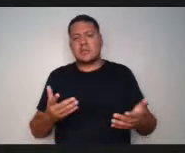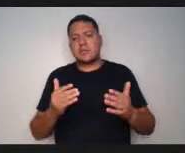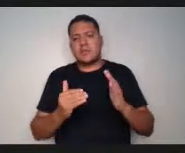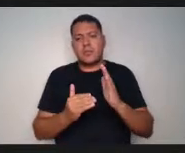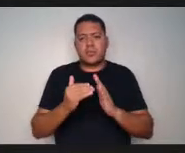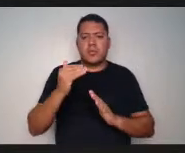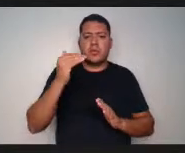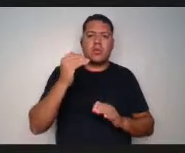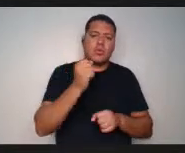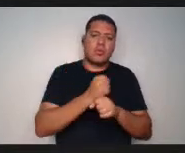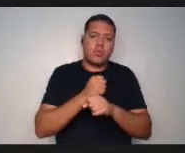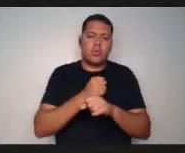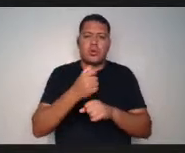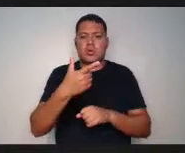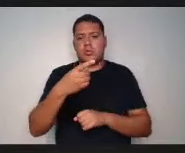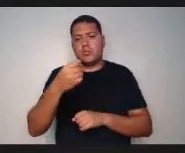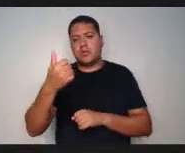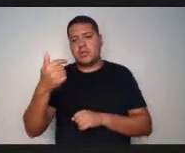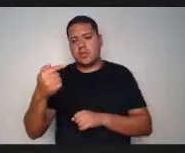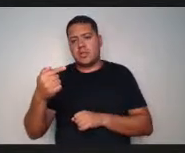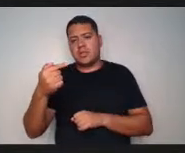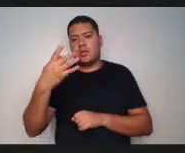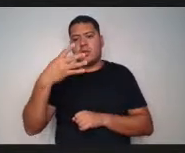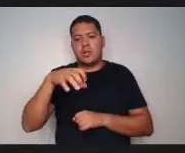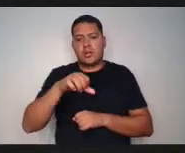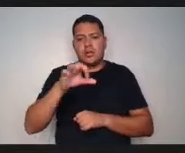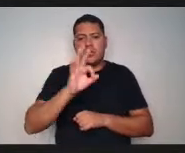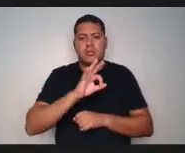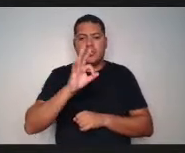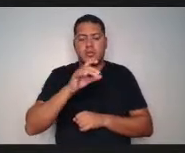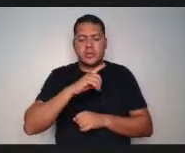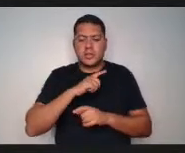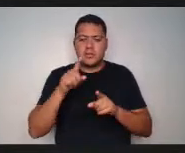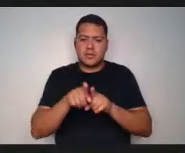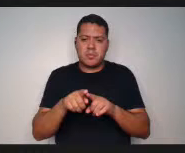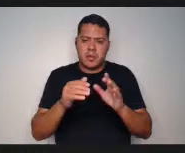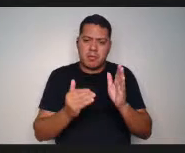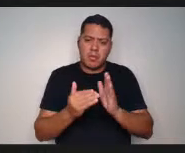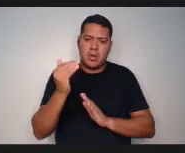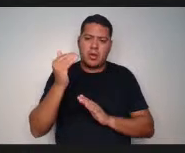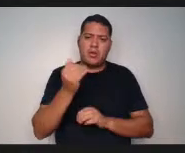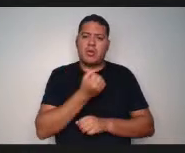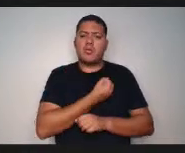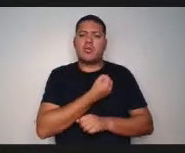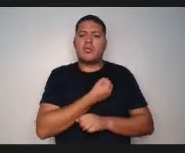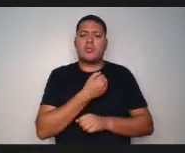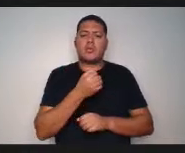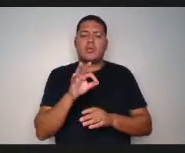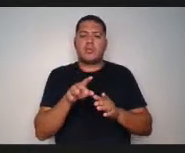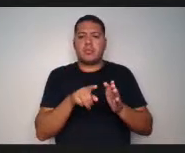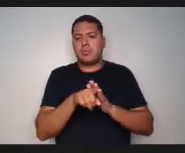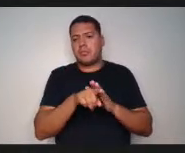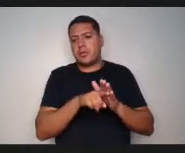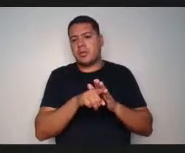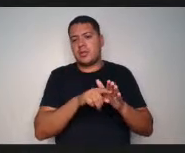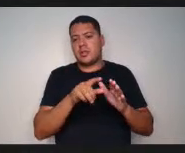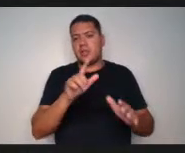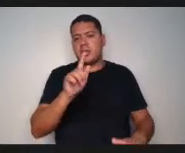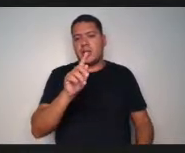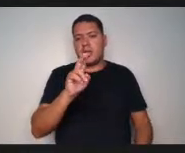among 143 countries in a recent World Gallup poll. Now, of course, we don't have great data yet, national